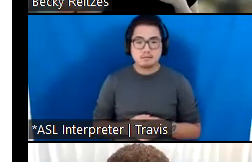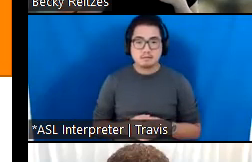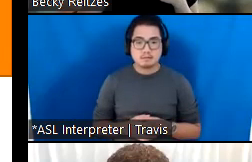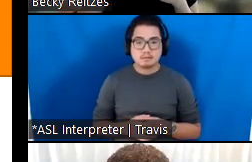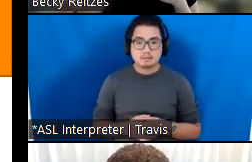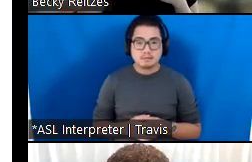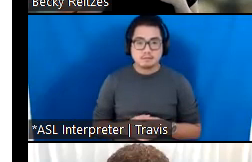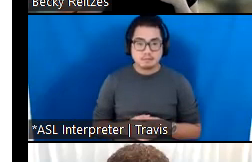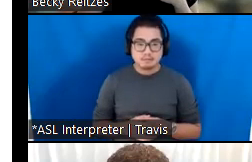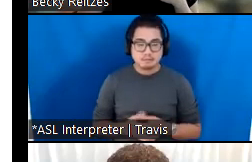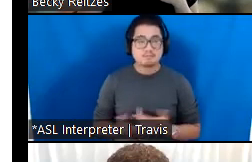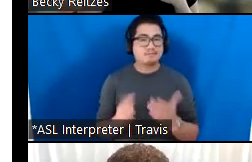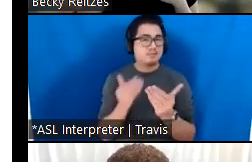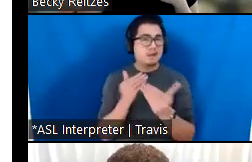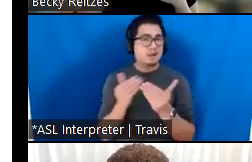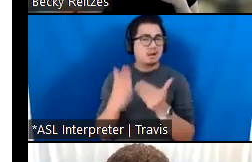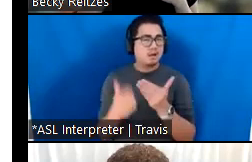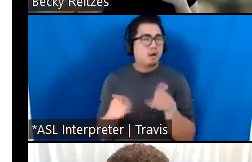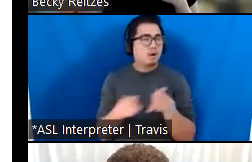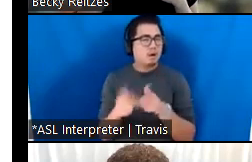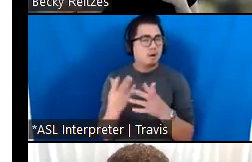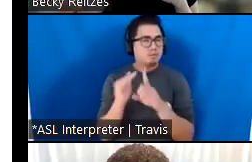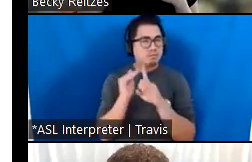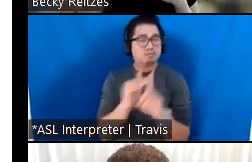that there are resources at the end of this